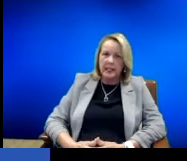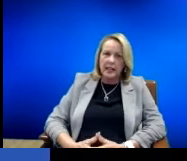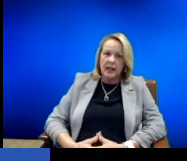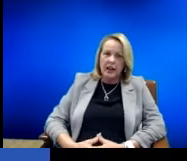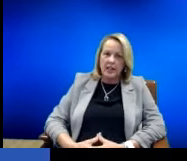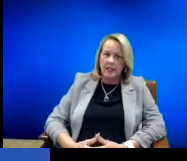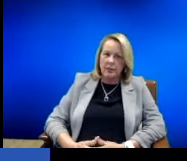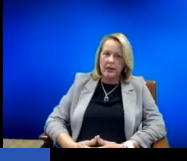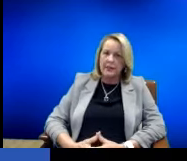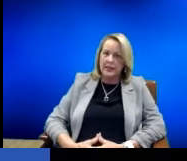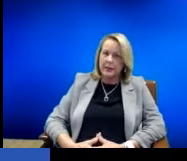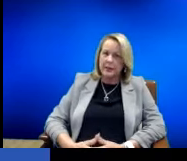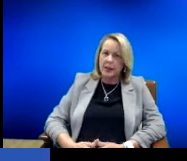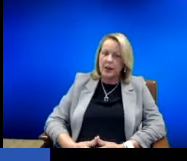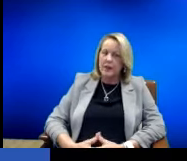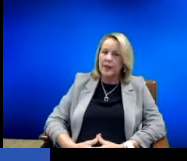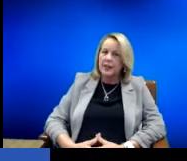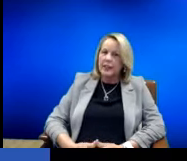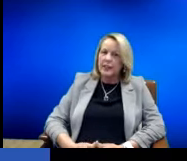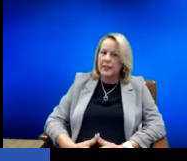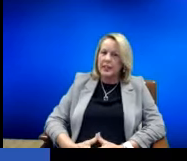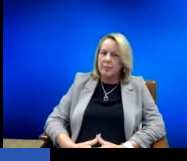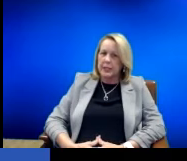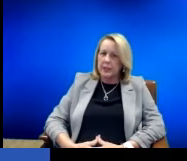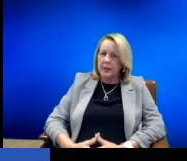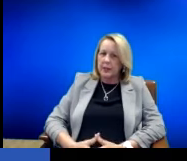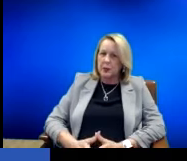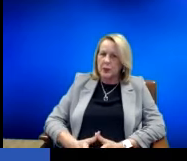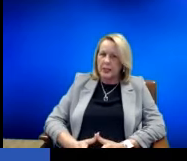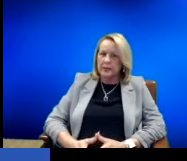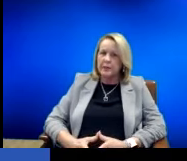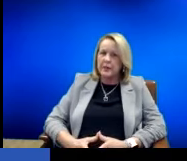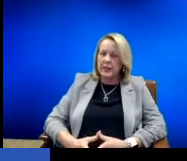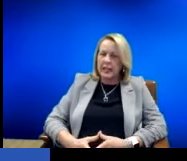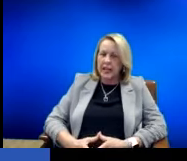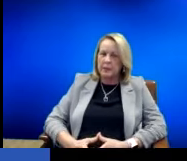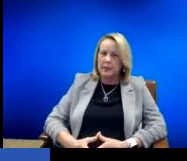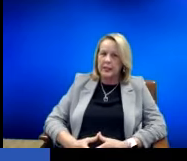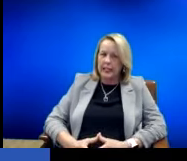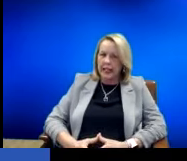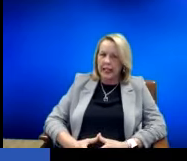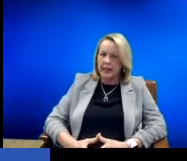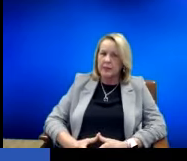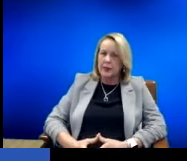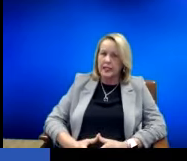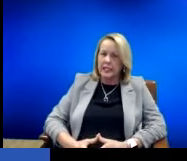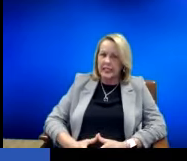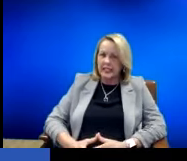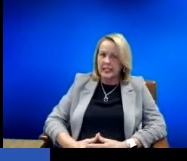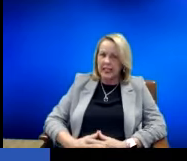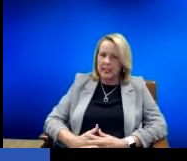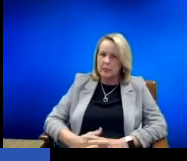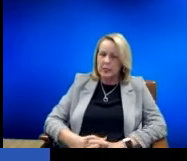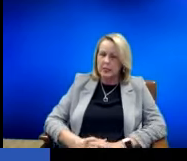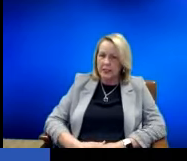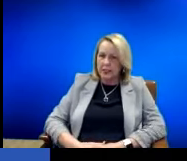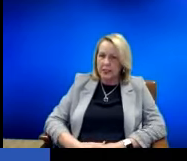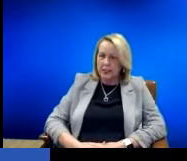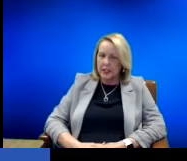beneficiary. Also, by federal law, there can be only one ABLE account for a